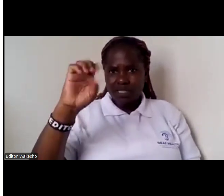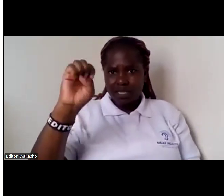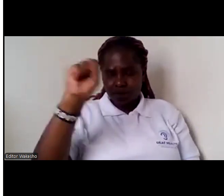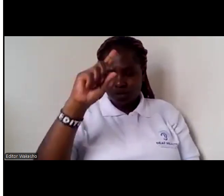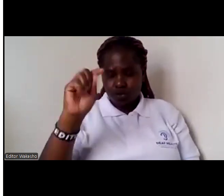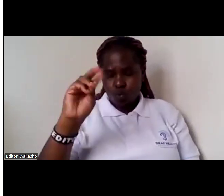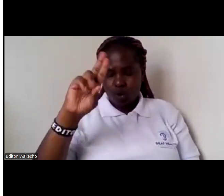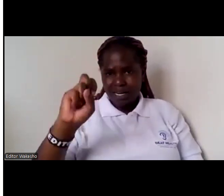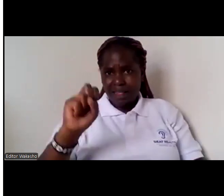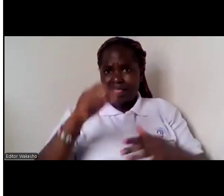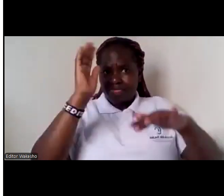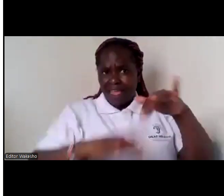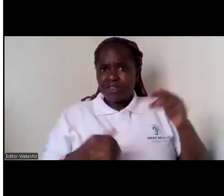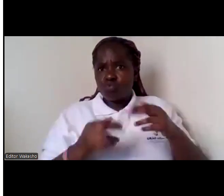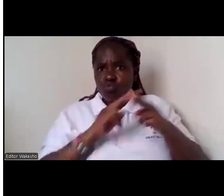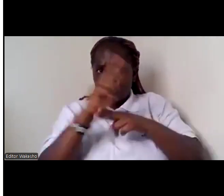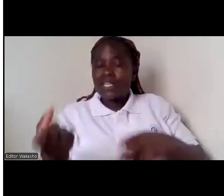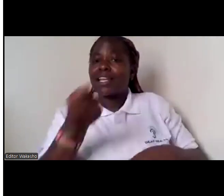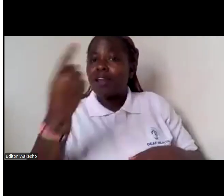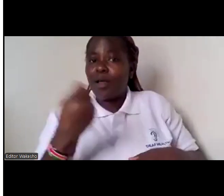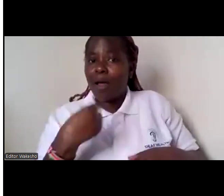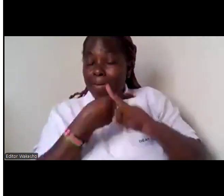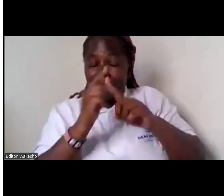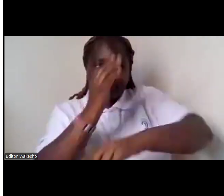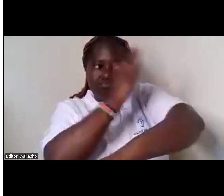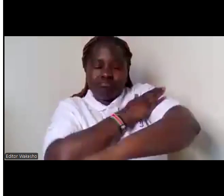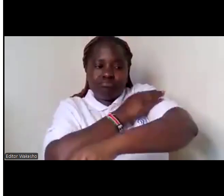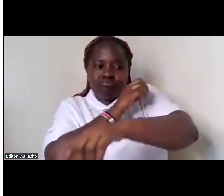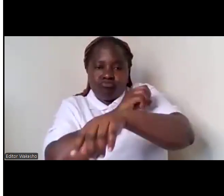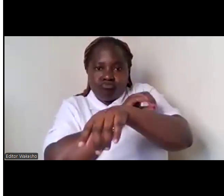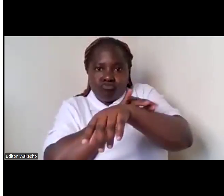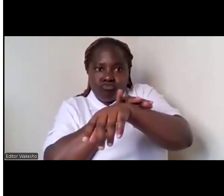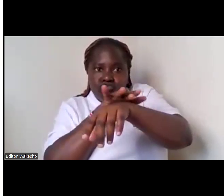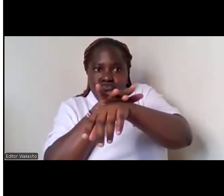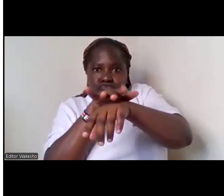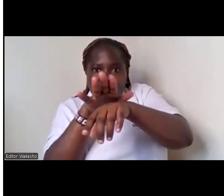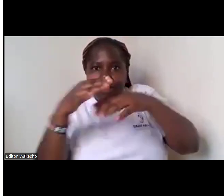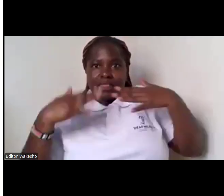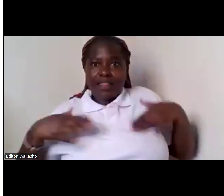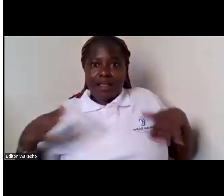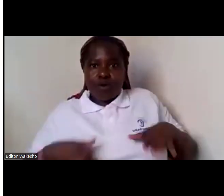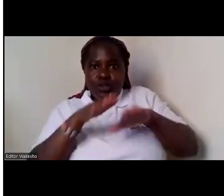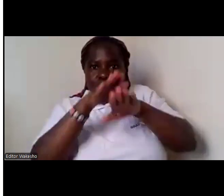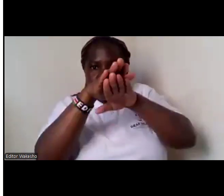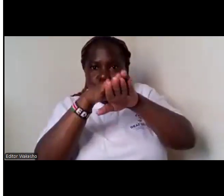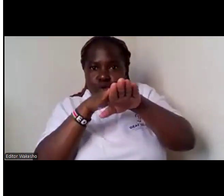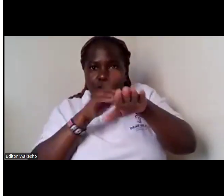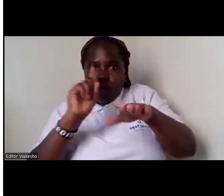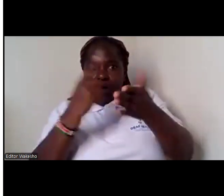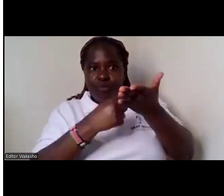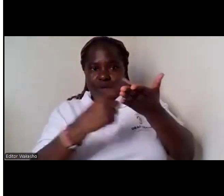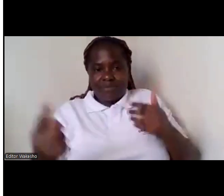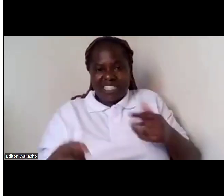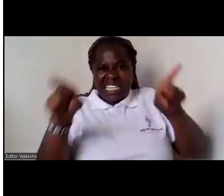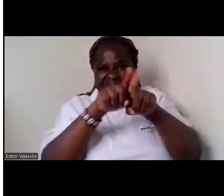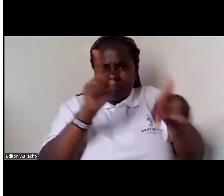swallow, it'll be released inside your skin slowly over that 1 week. Just the same way when you apply